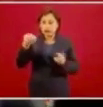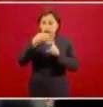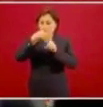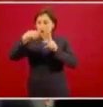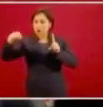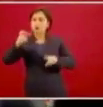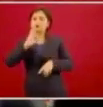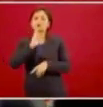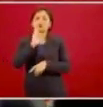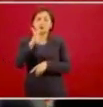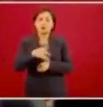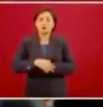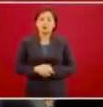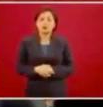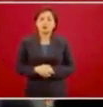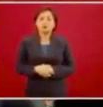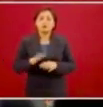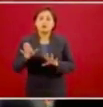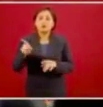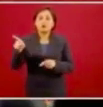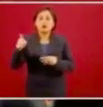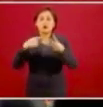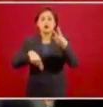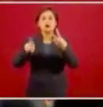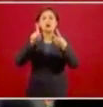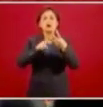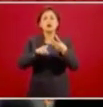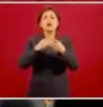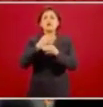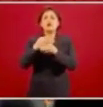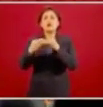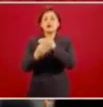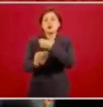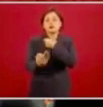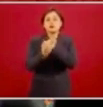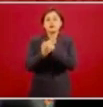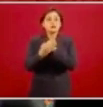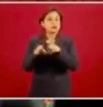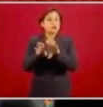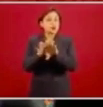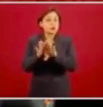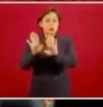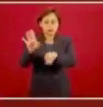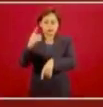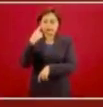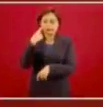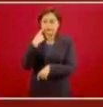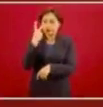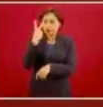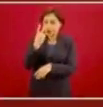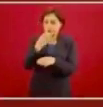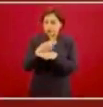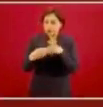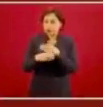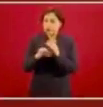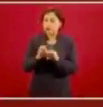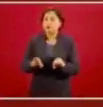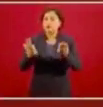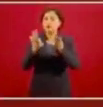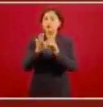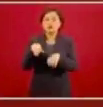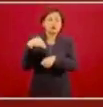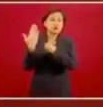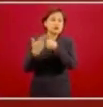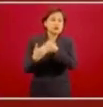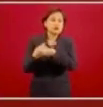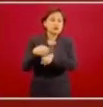example. And this is much more useful. And talking about the protection equipment, first of all, we're going to